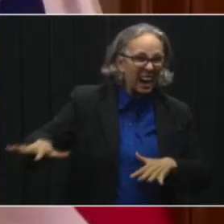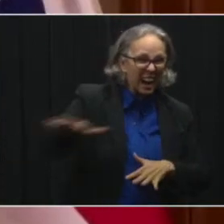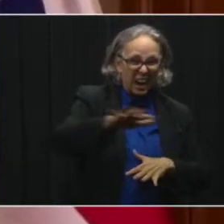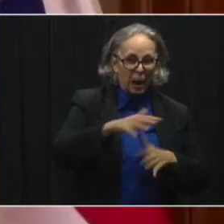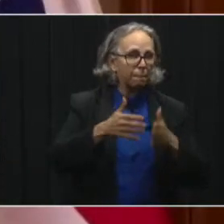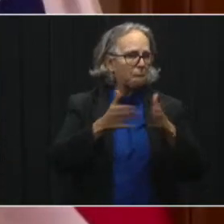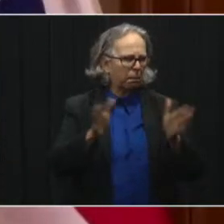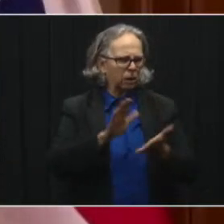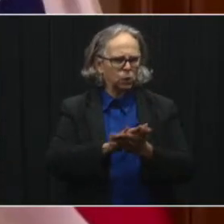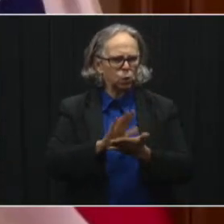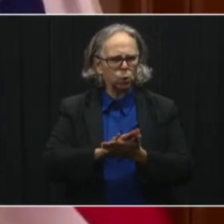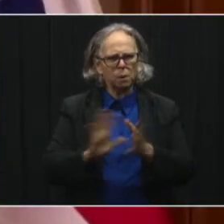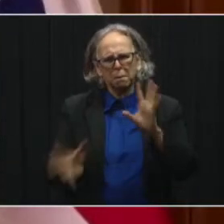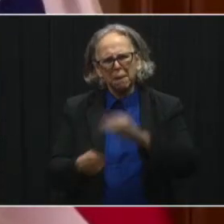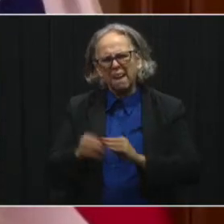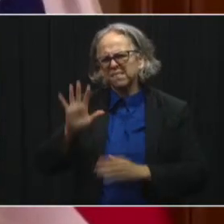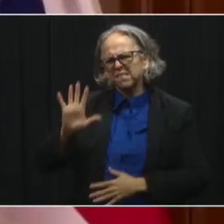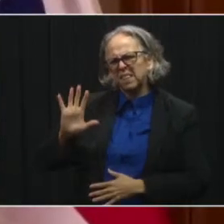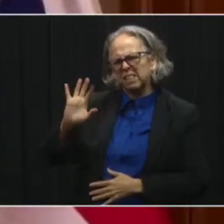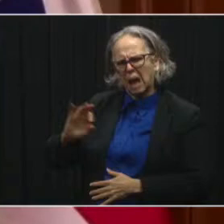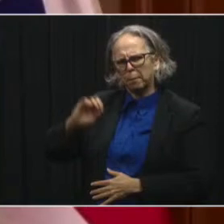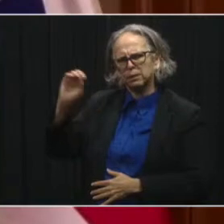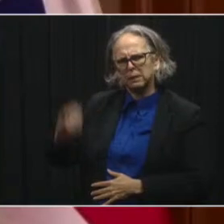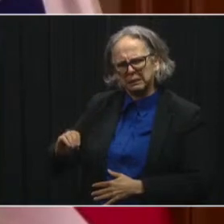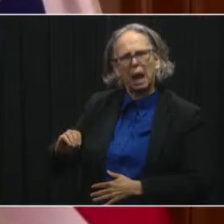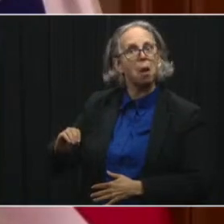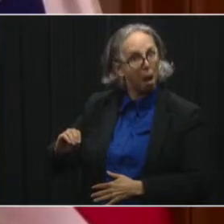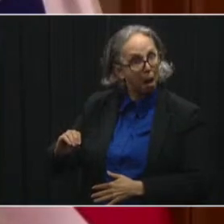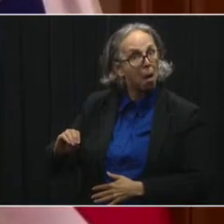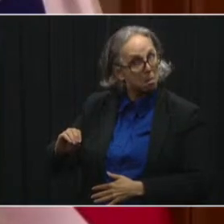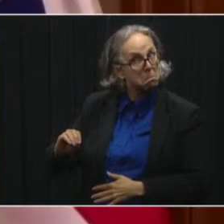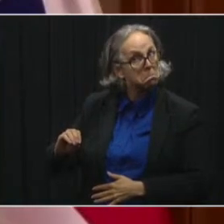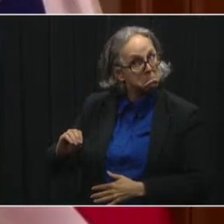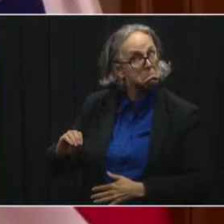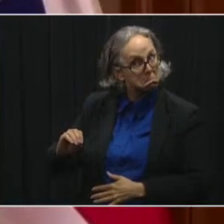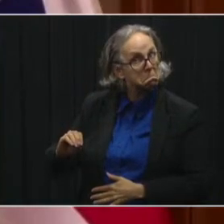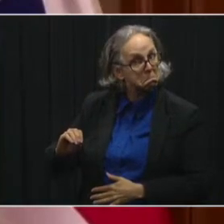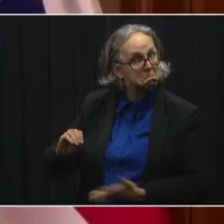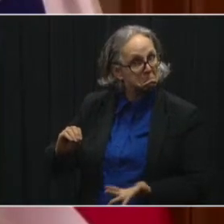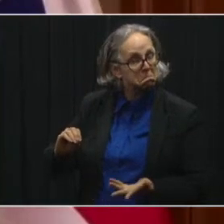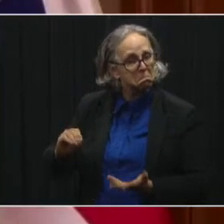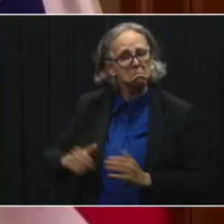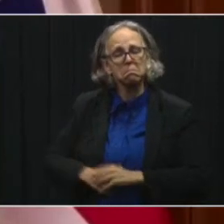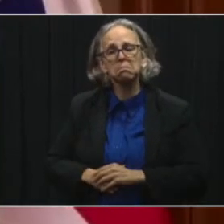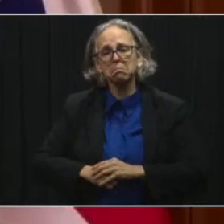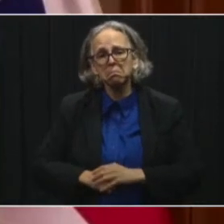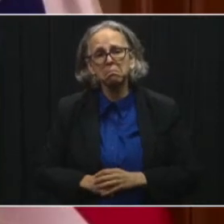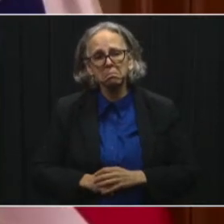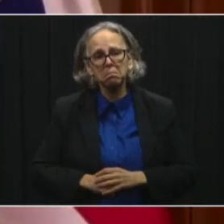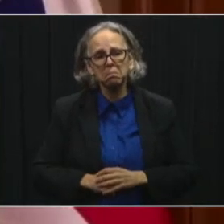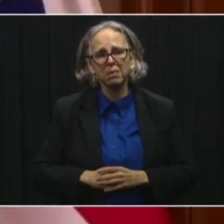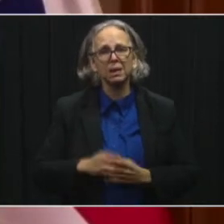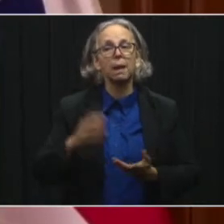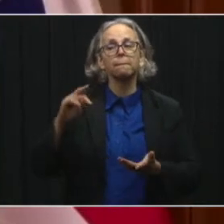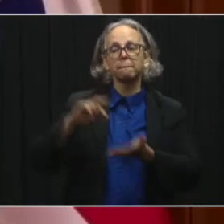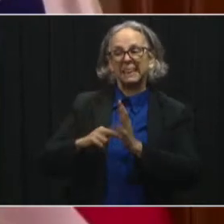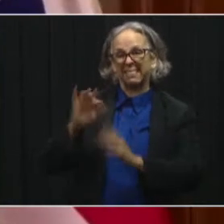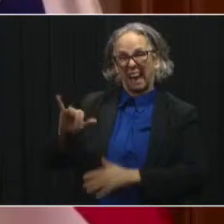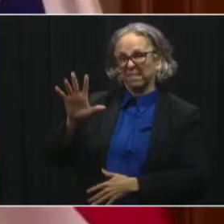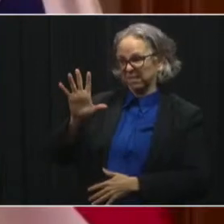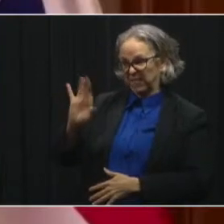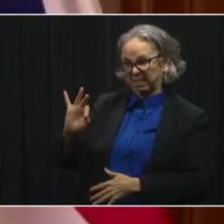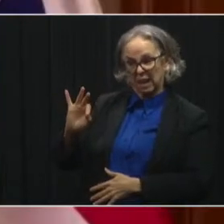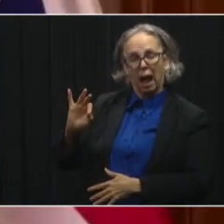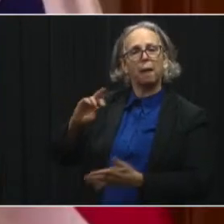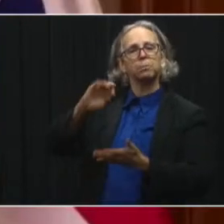in the state of Ohio today who are in a situation where they're required to wear masks.